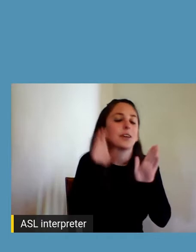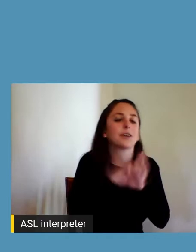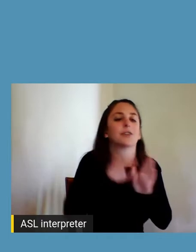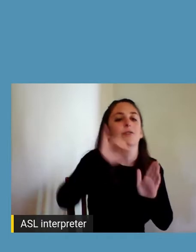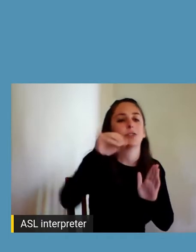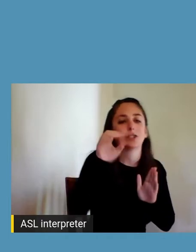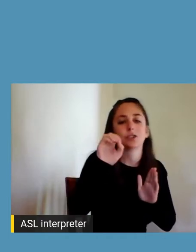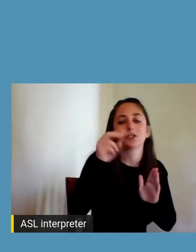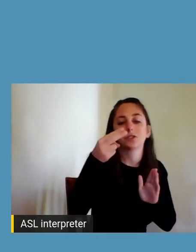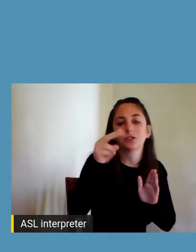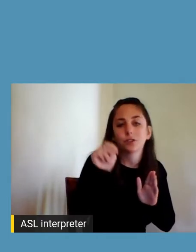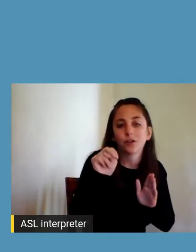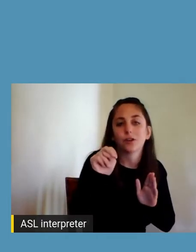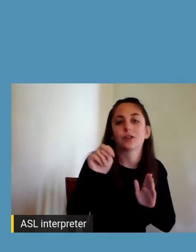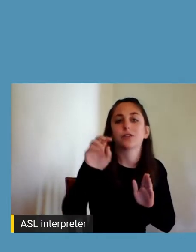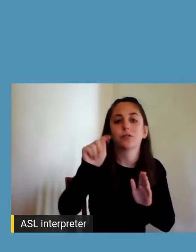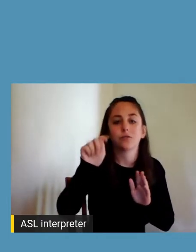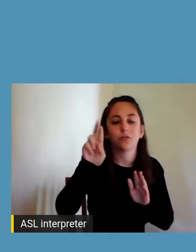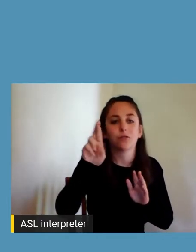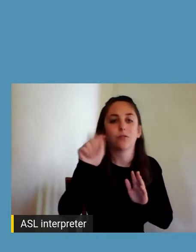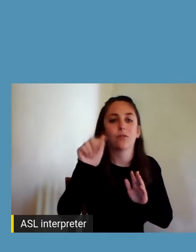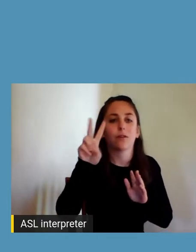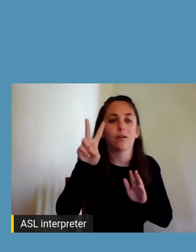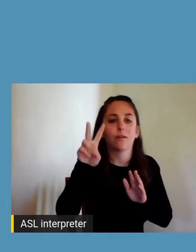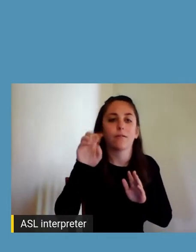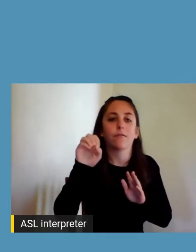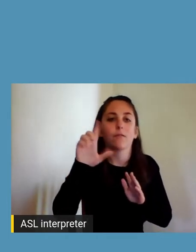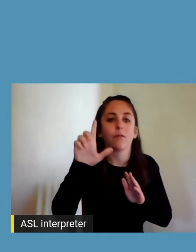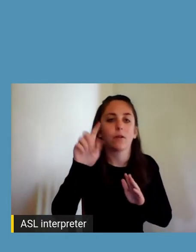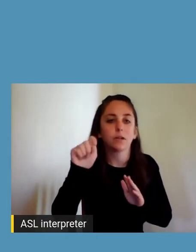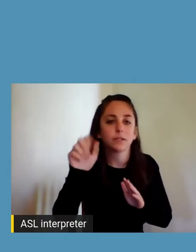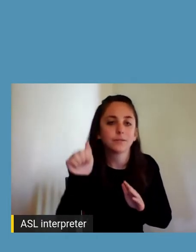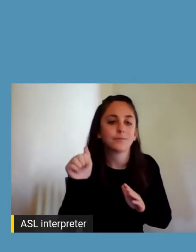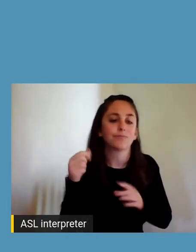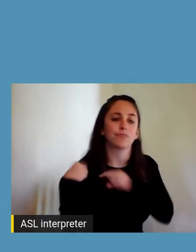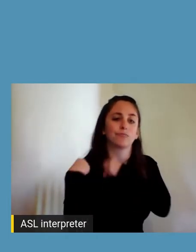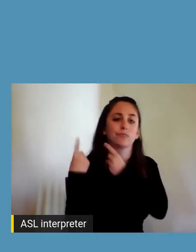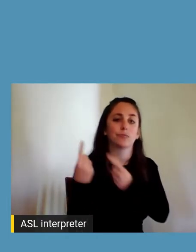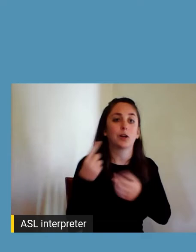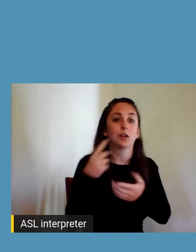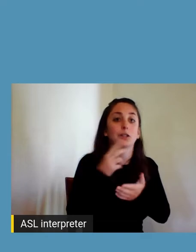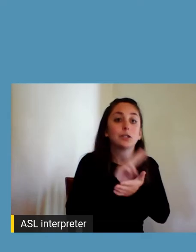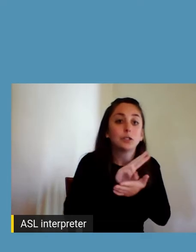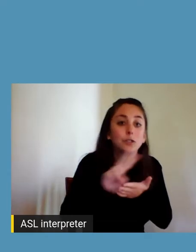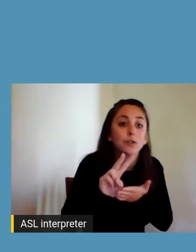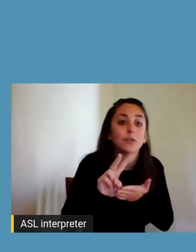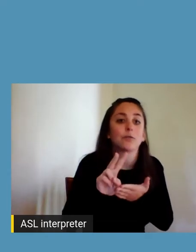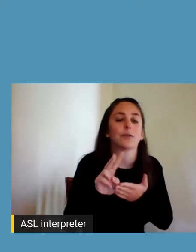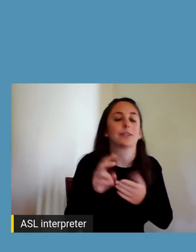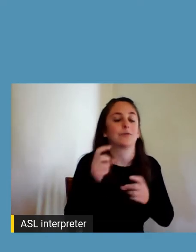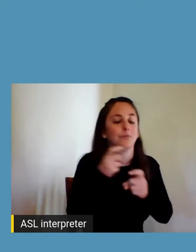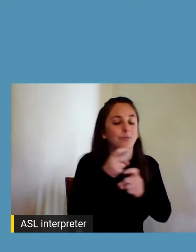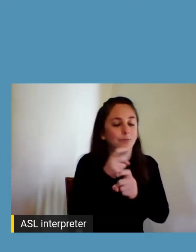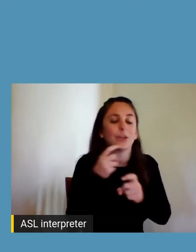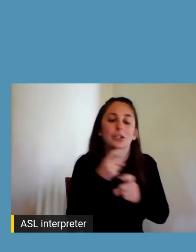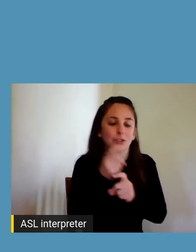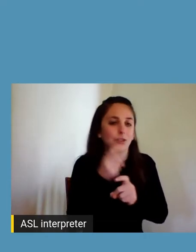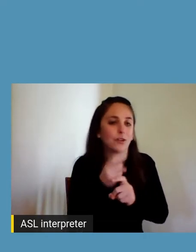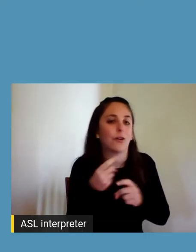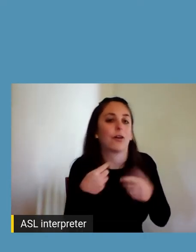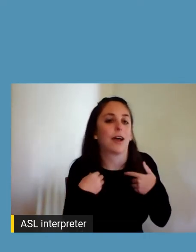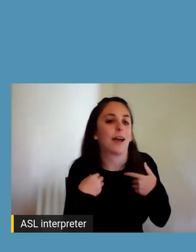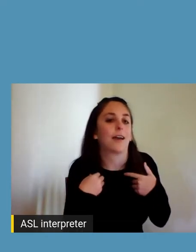few. For a couple of weeks now, I have joked that we were getting very close to getting the